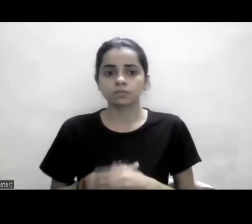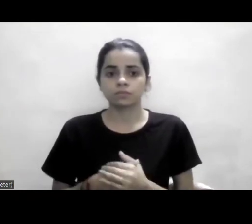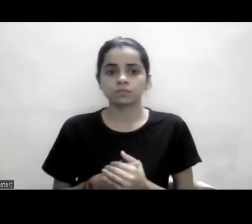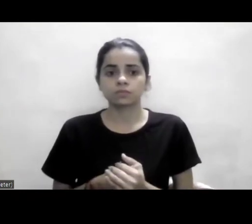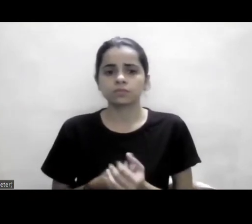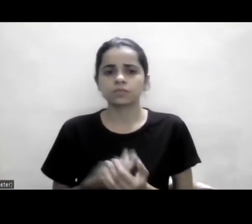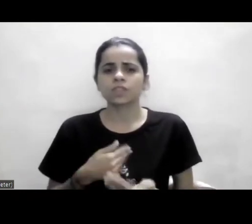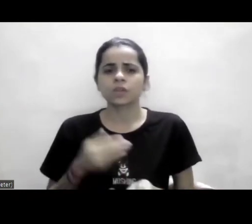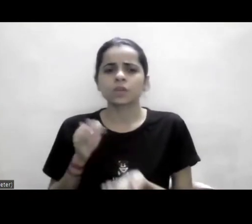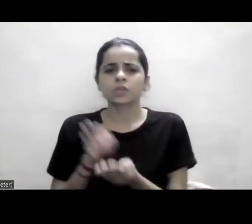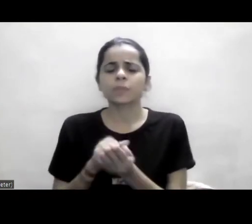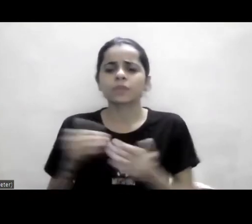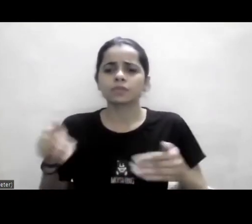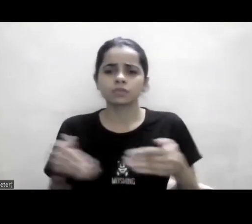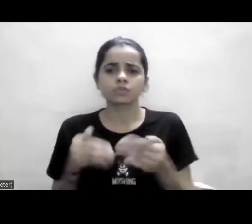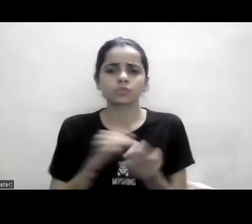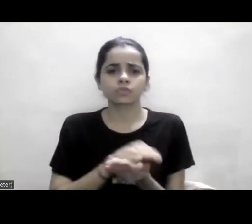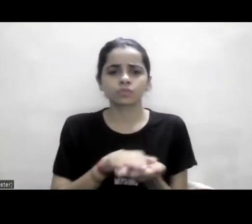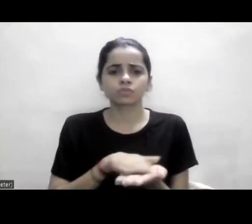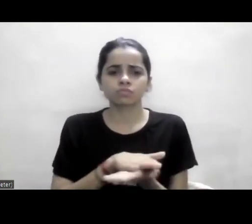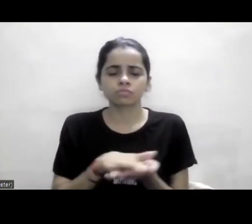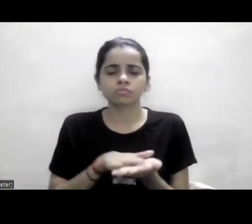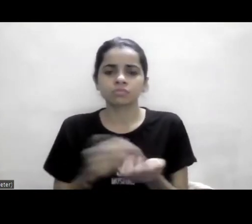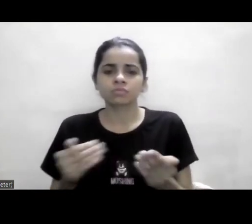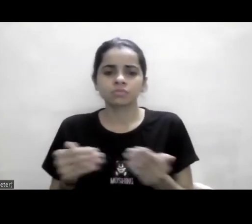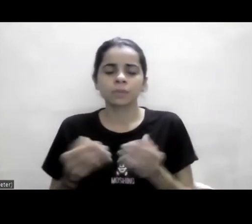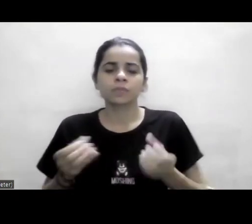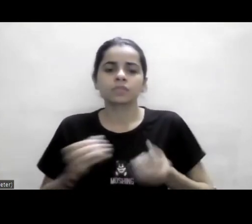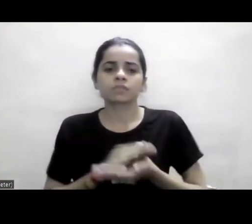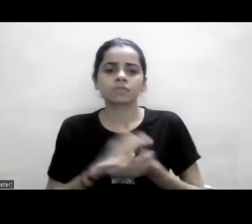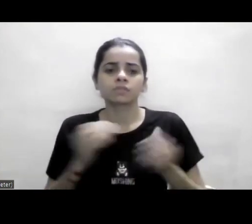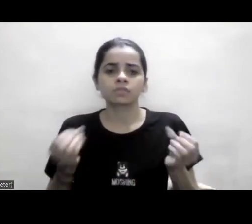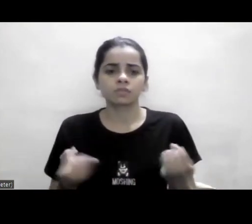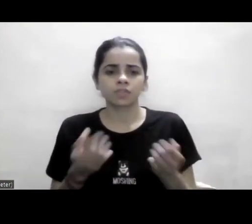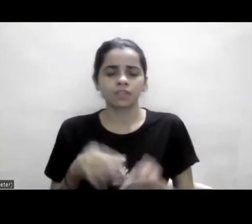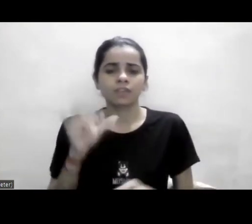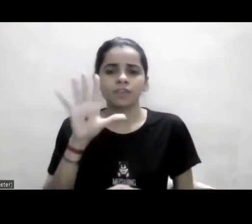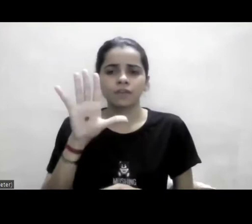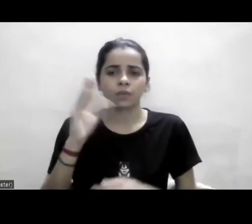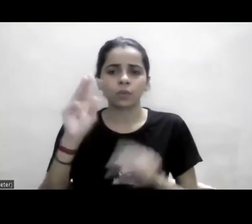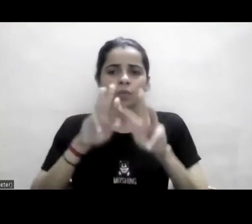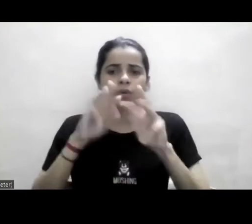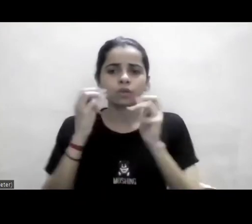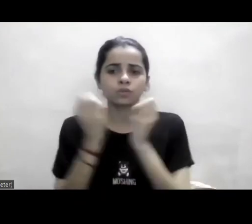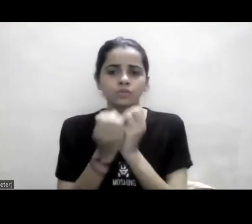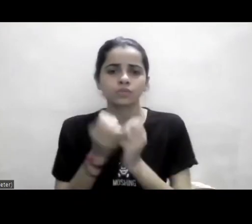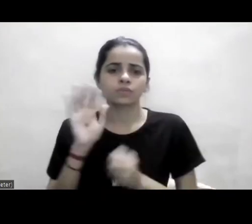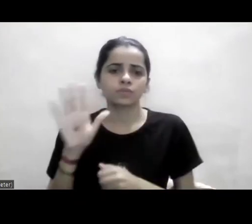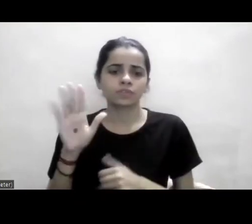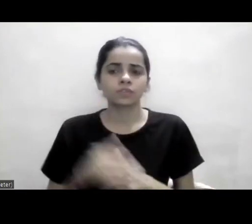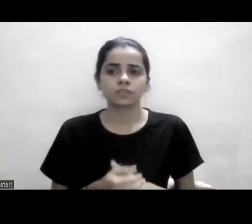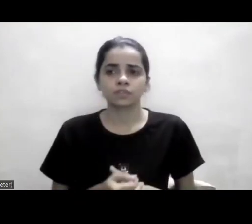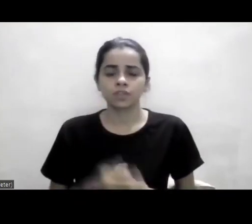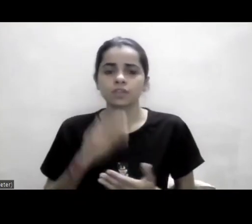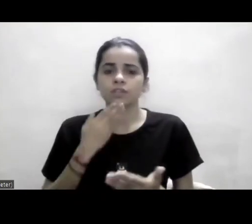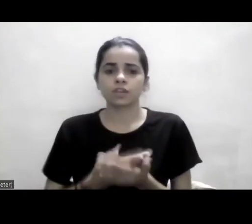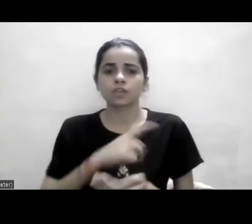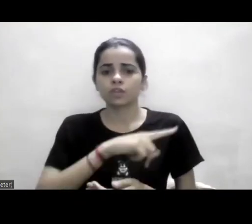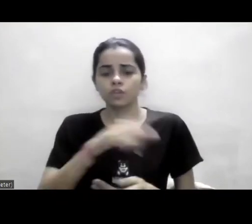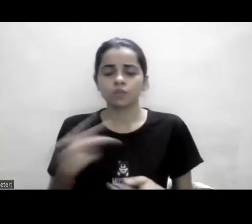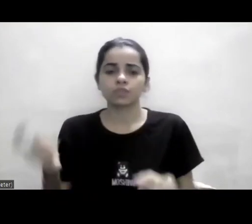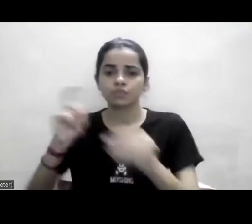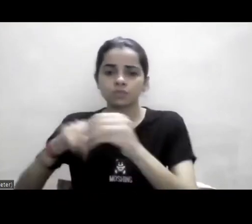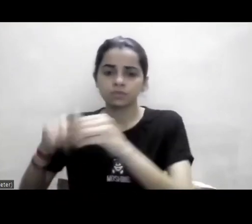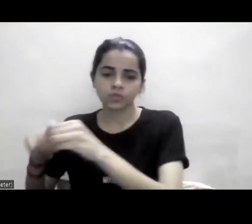Skipping the introductions again, you know, because it's our fifth session today. And thank you all for joining